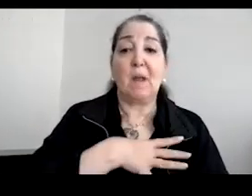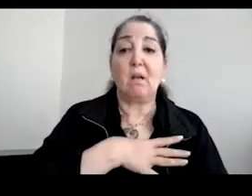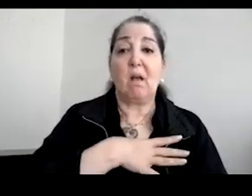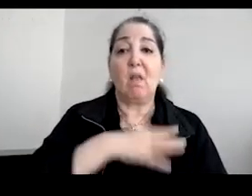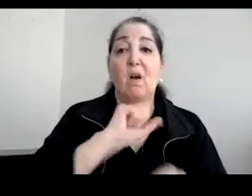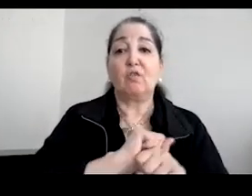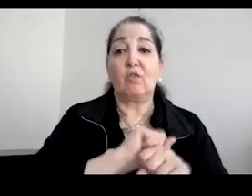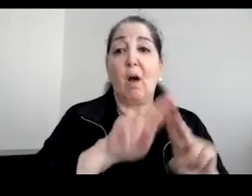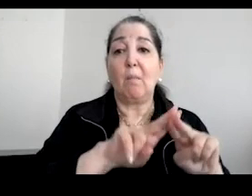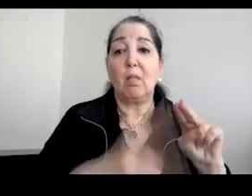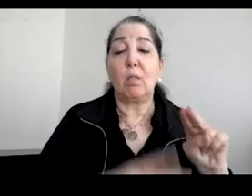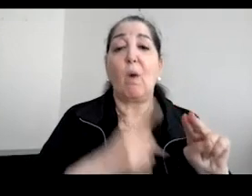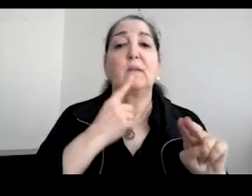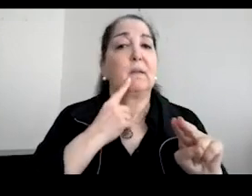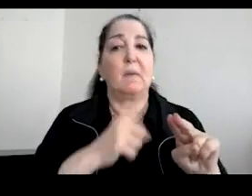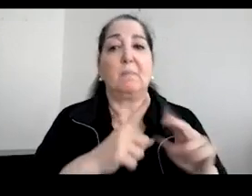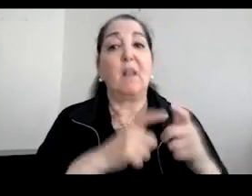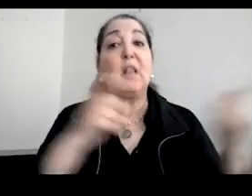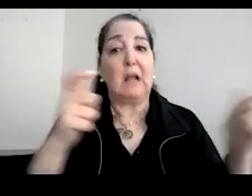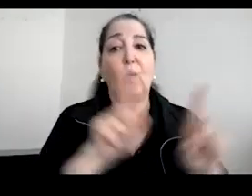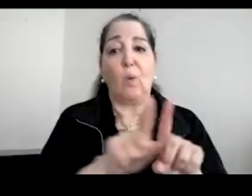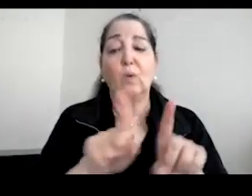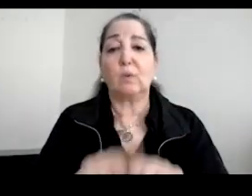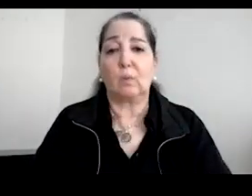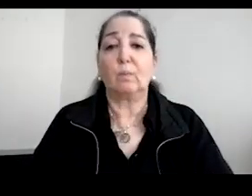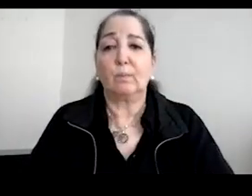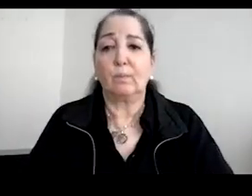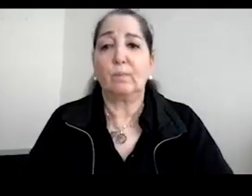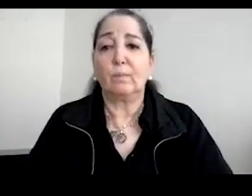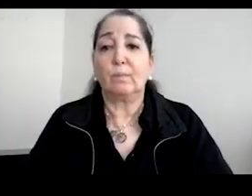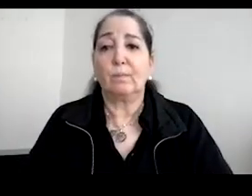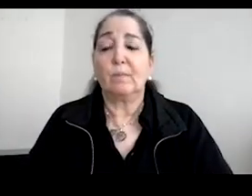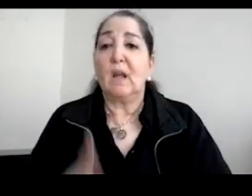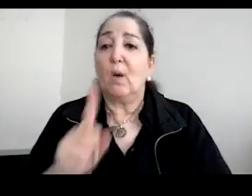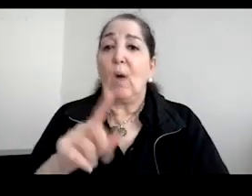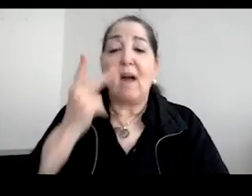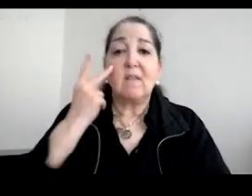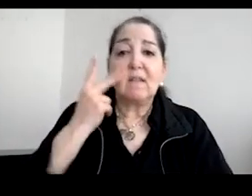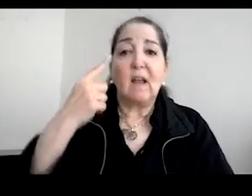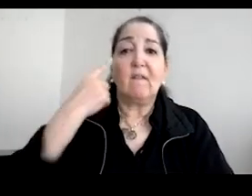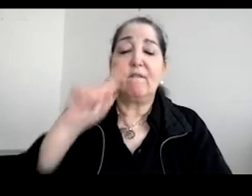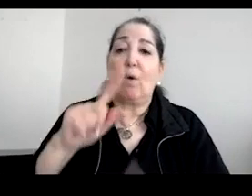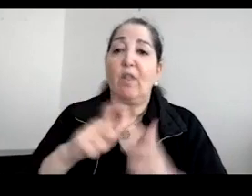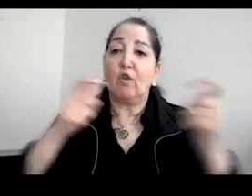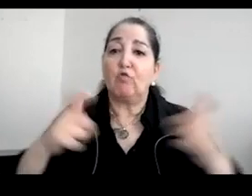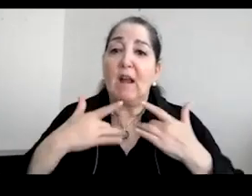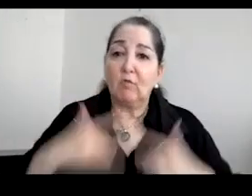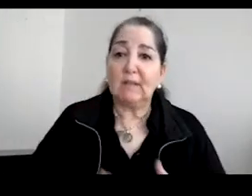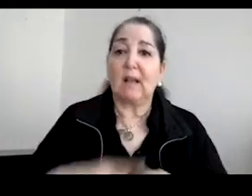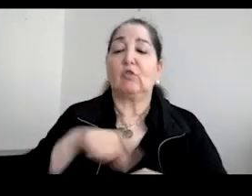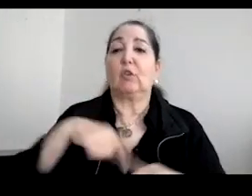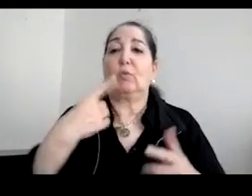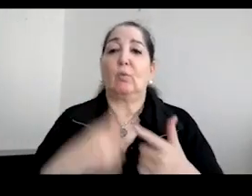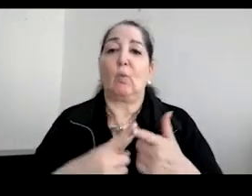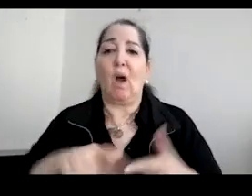seen the kind of increases in the disparities in unemployment that we've seen, for example, in the Great Recession or other recessions in the past, which tend